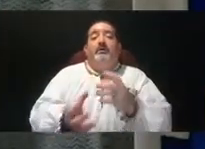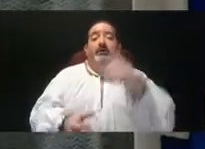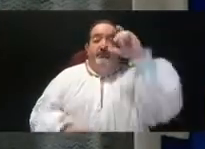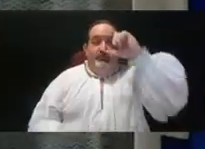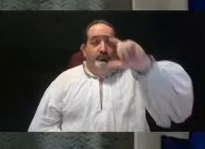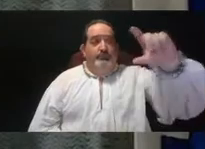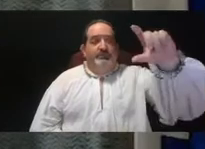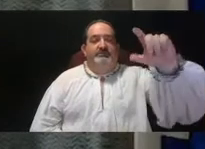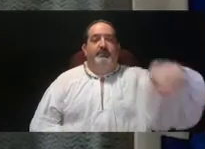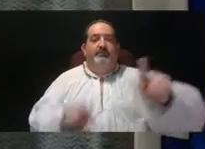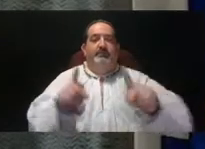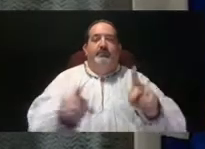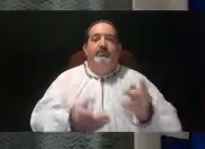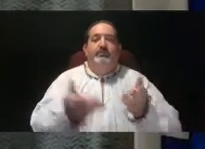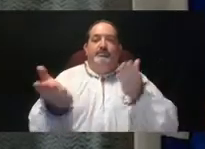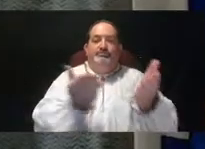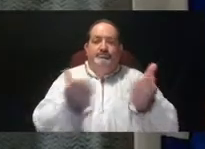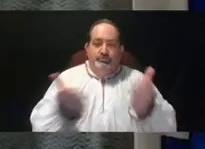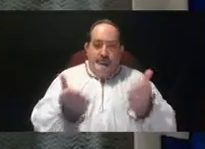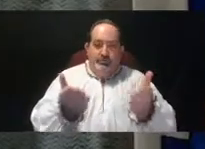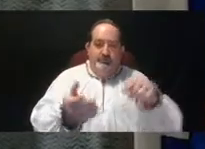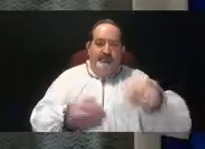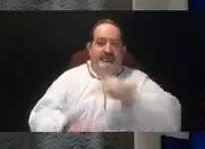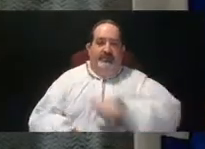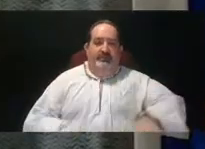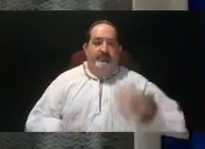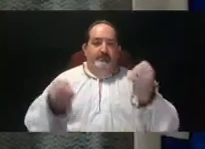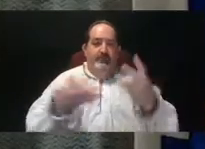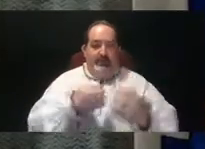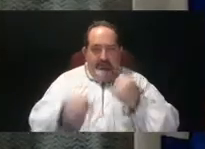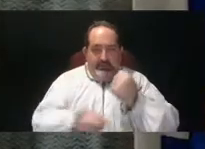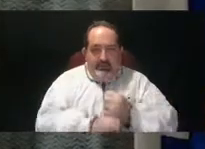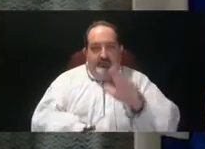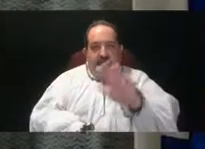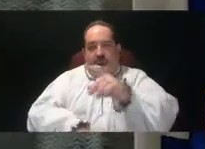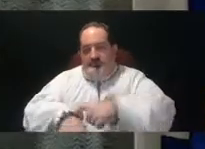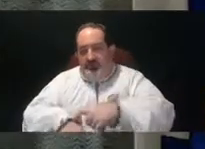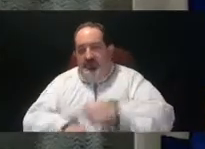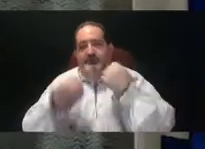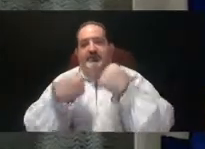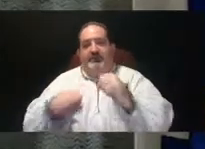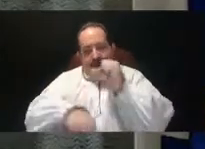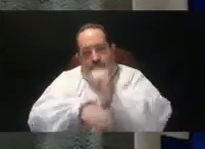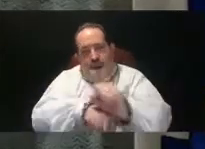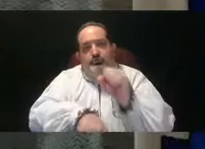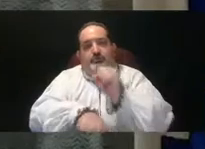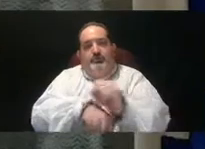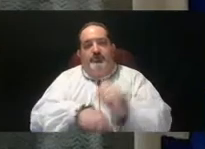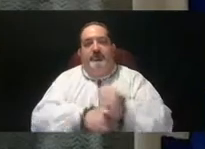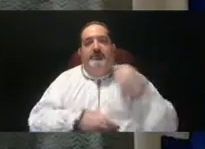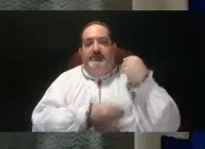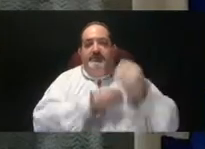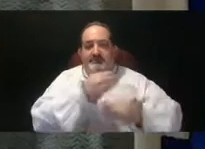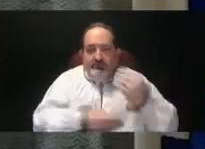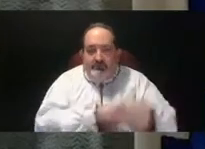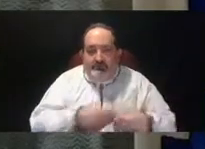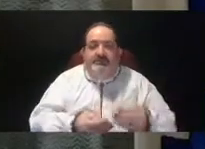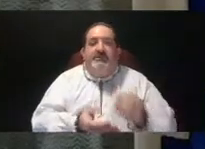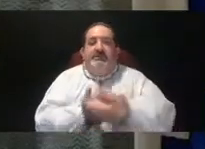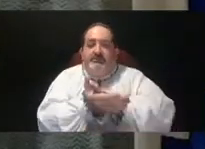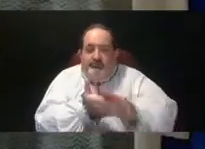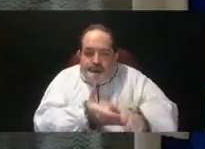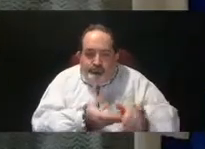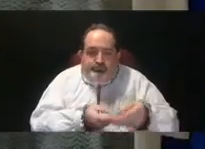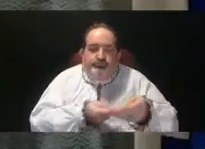who have served the kingdom for many years, giving their time and efforts generously and